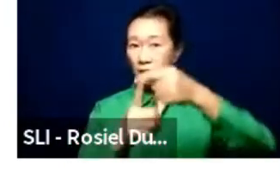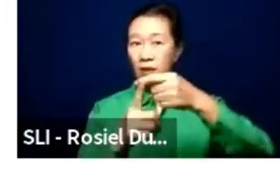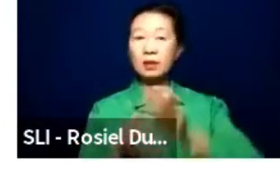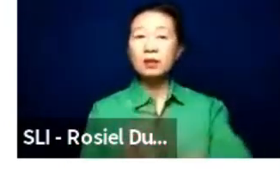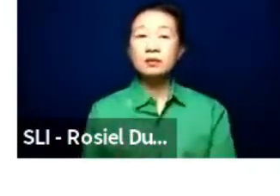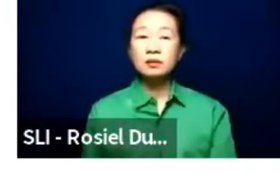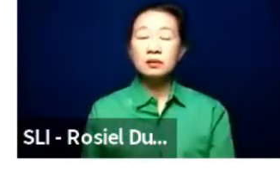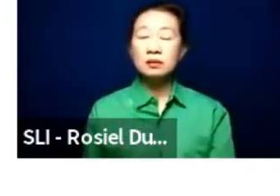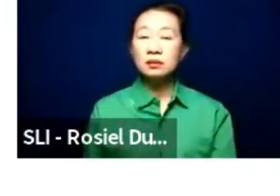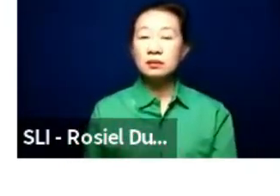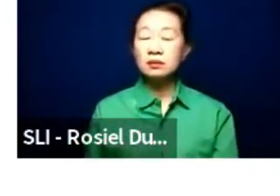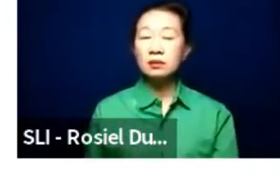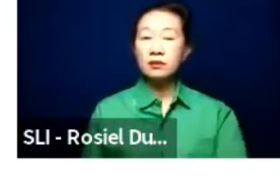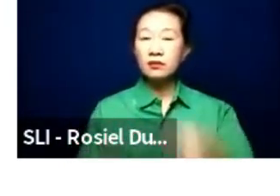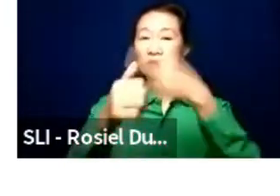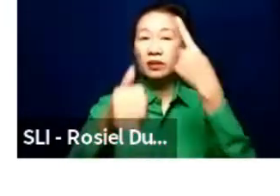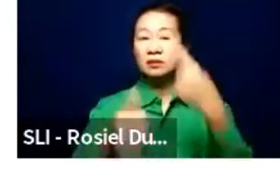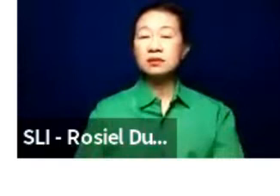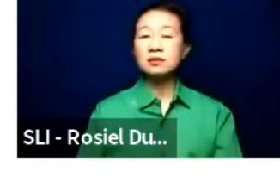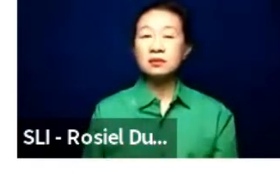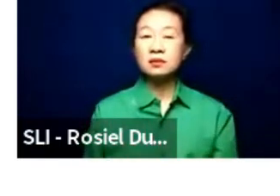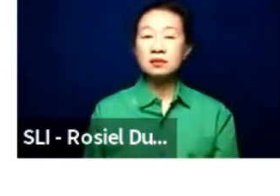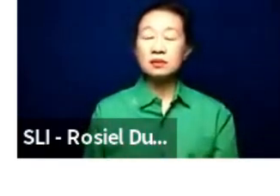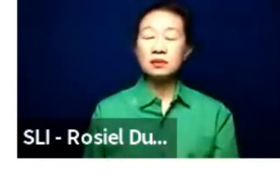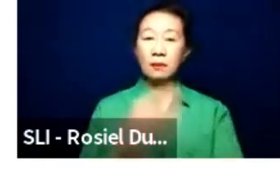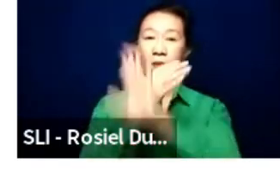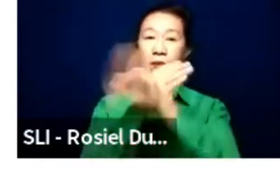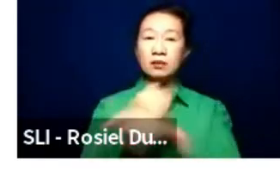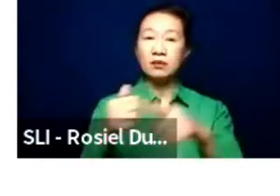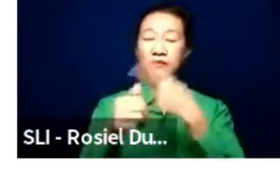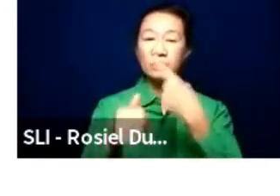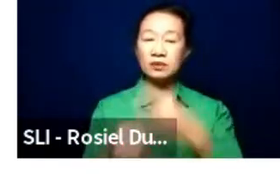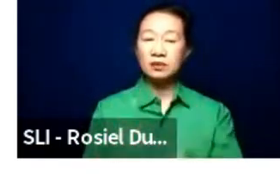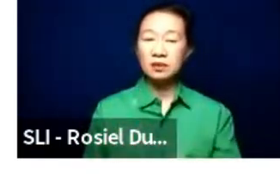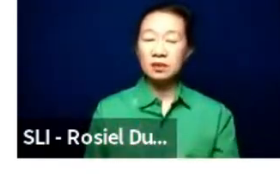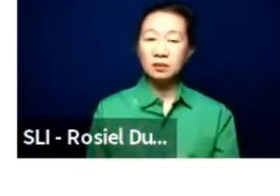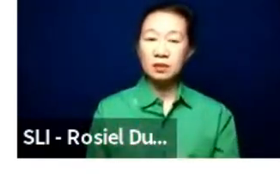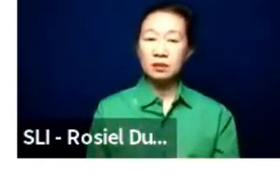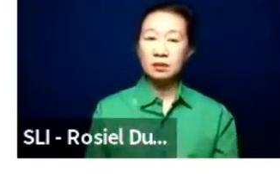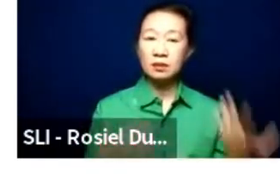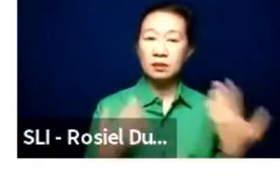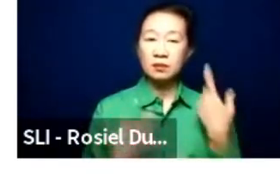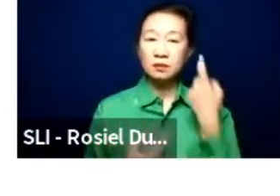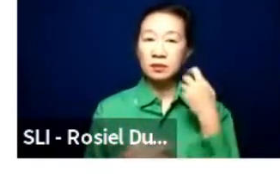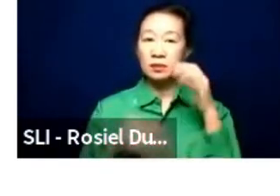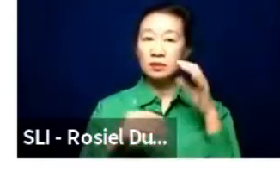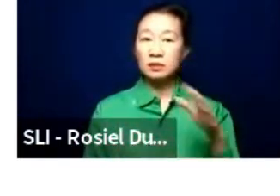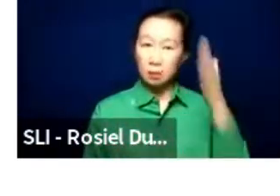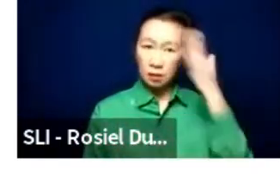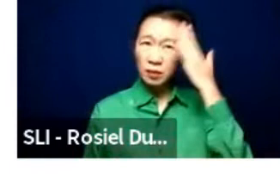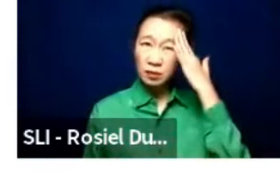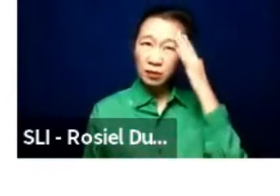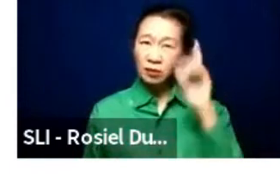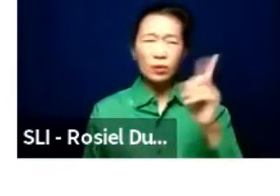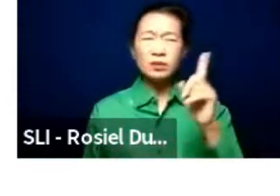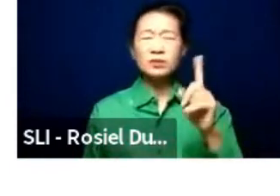skills. Unang-una, of course, let's go back to the first few slides that we had earlier. Identify your child's interests,